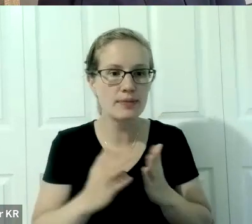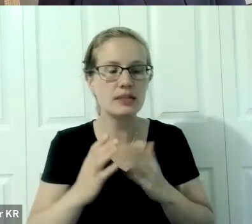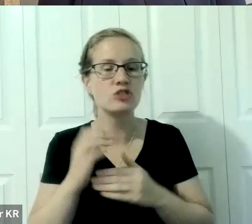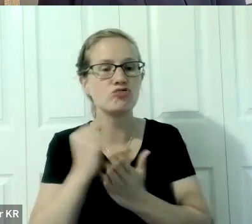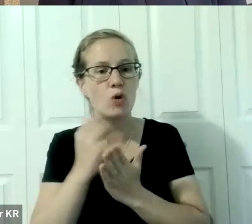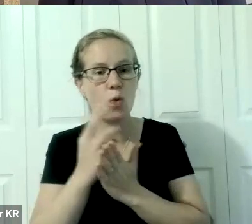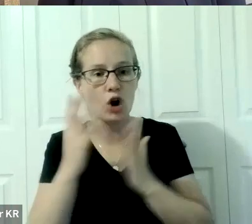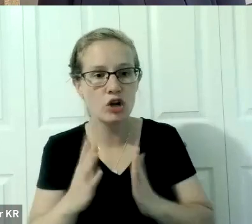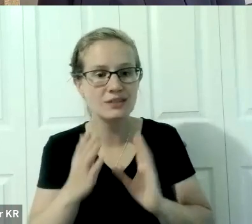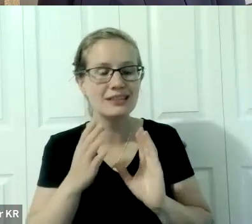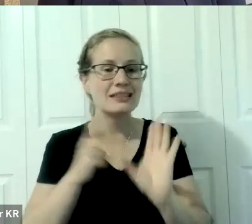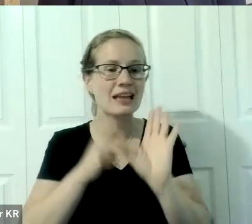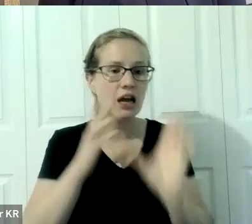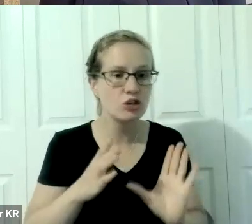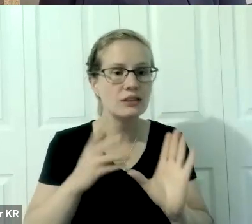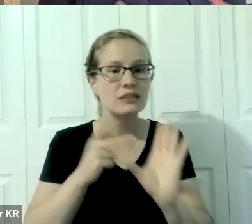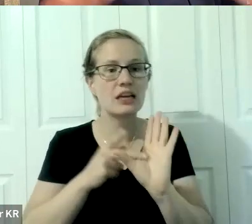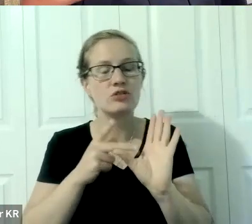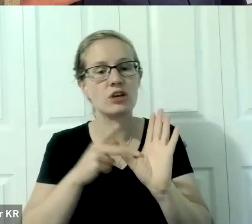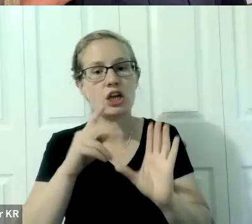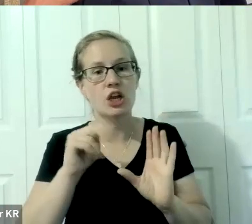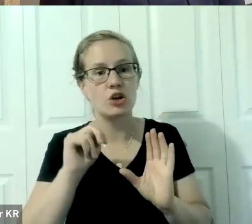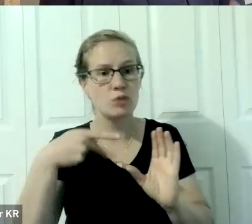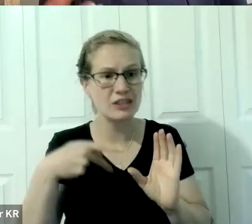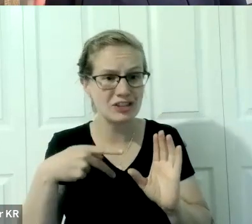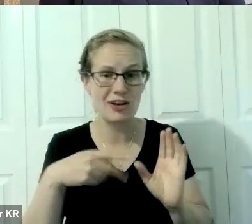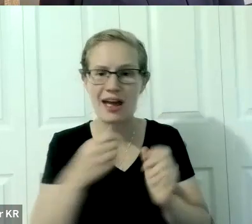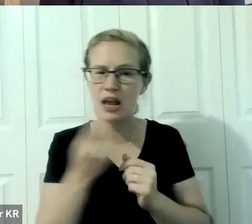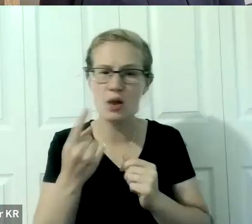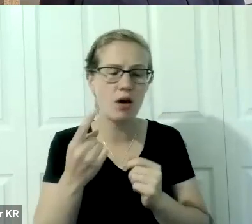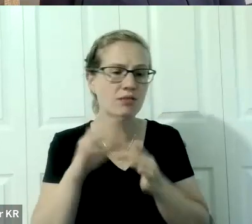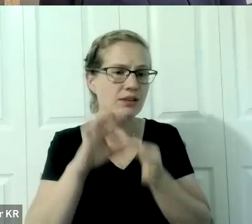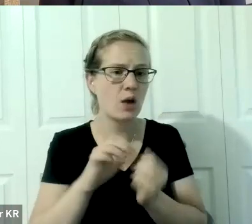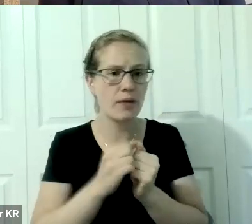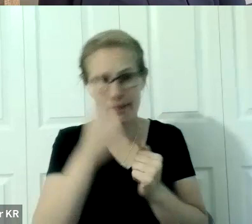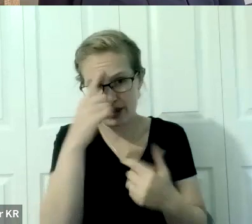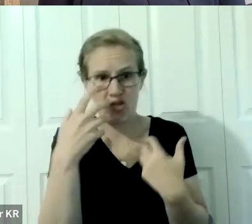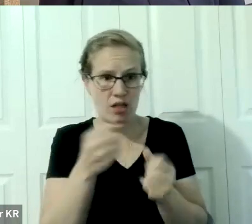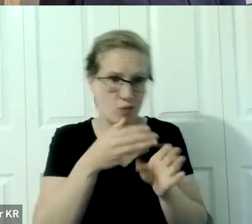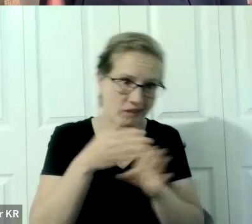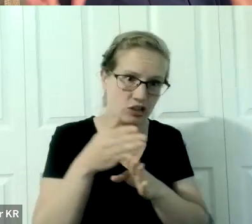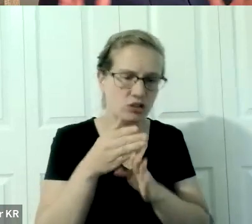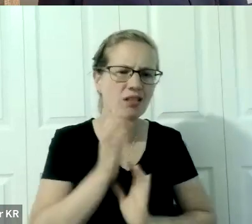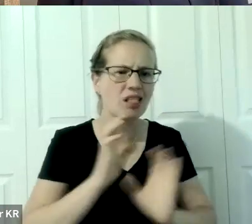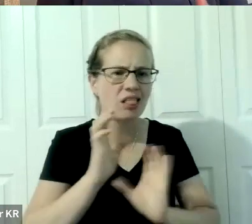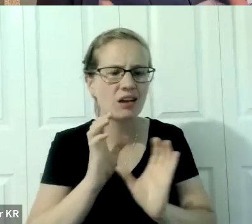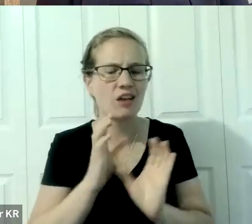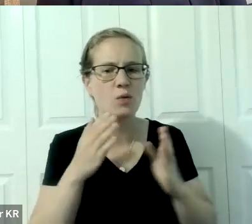workers, psychiatrists, psychiatric nurse practitioners, anyone who's a mental health professional and looking for ways